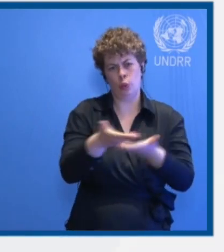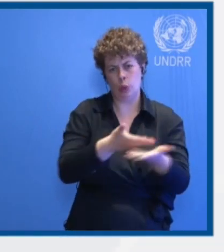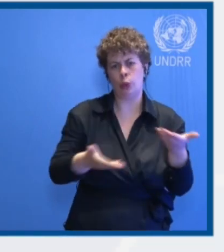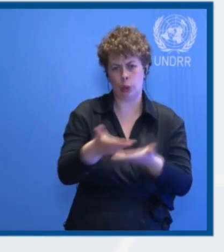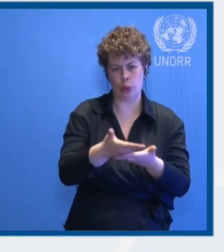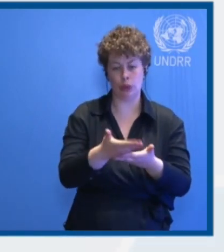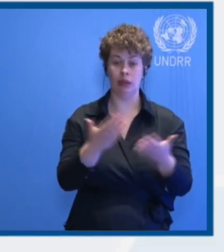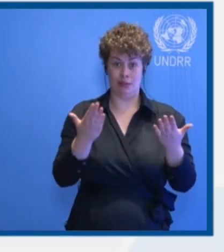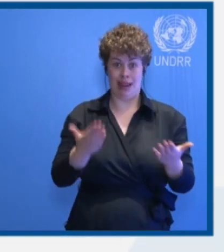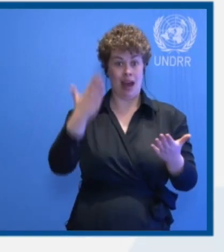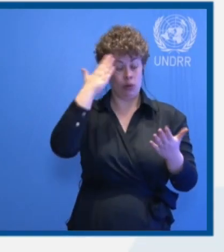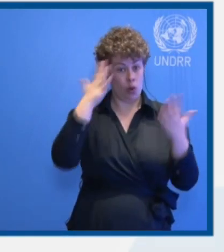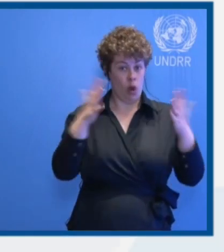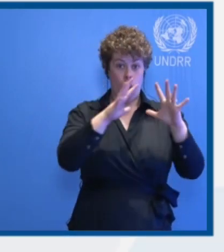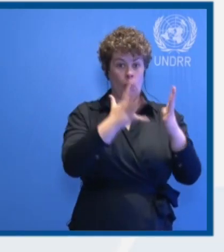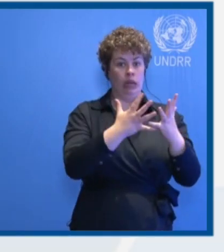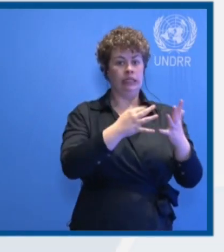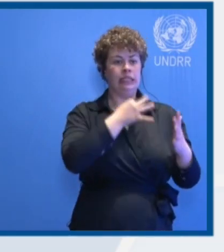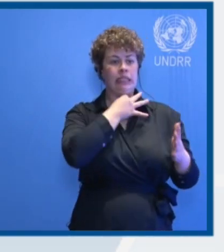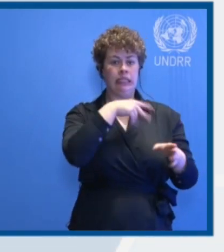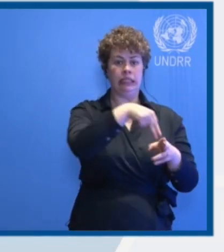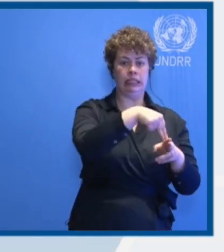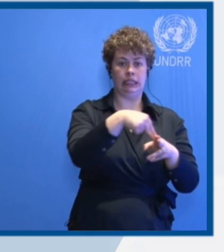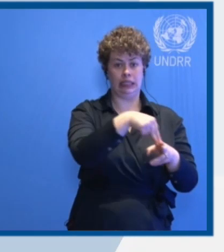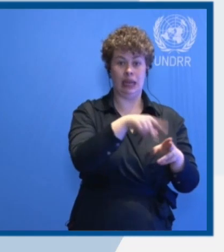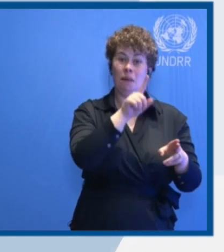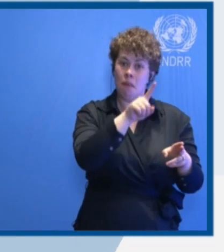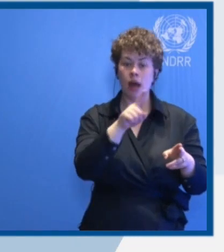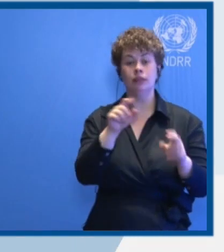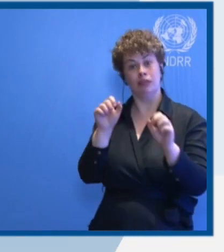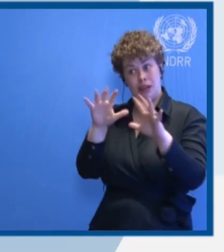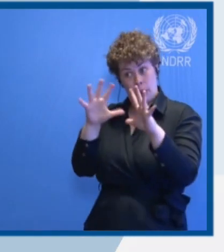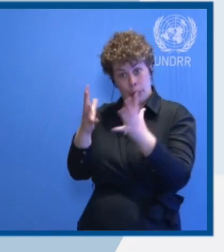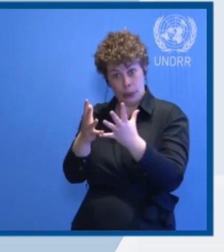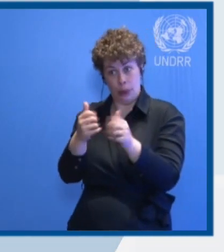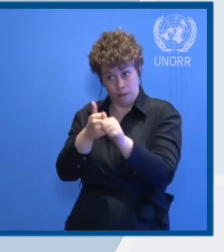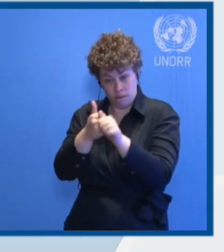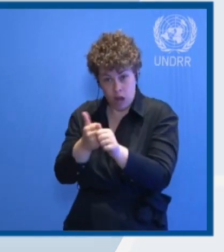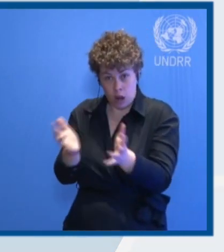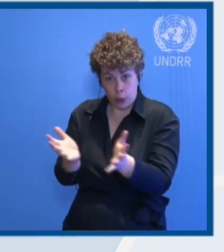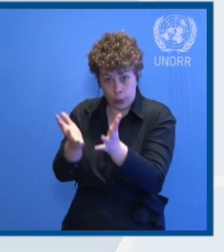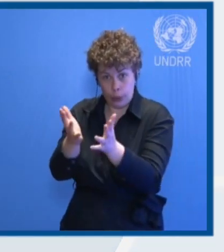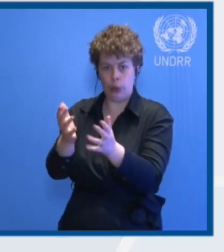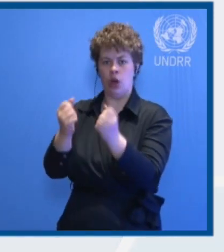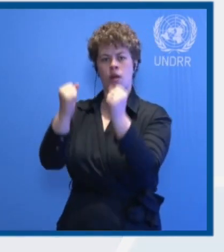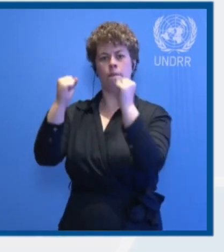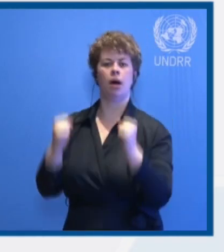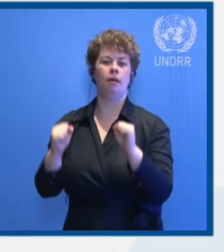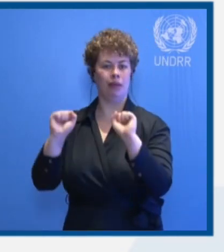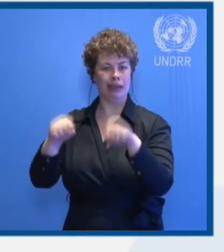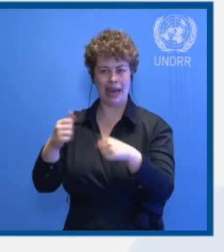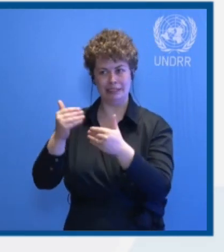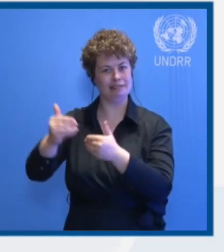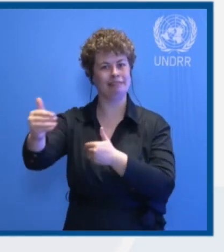solution. And it has to be people-centered. It requires resources and increased